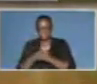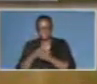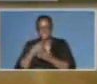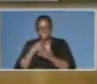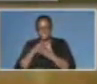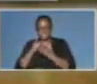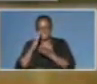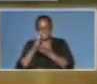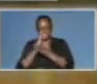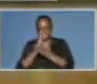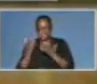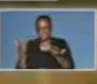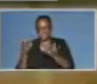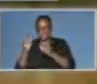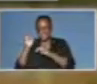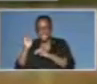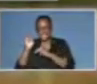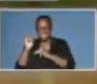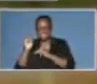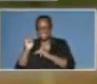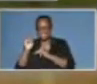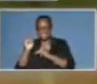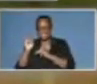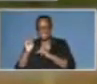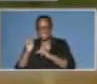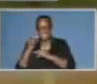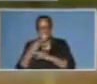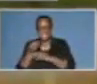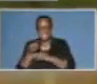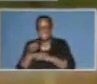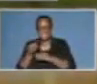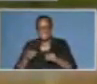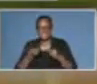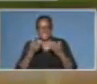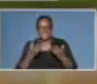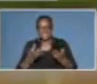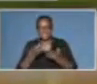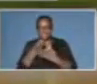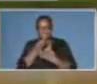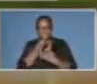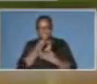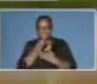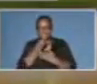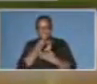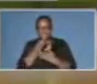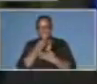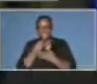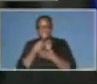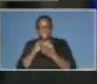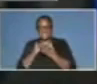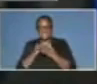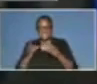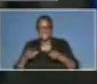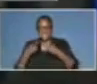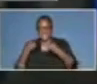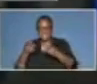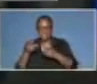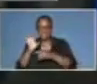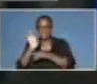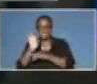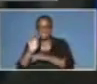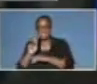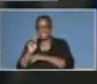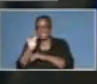a stopover here in Nassau, the crew arranged alternative catering. Get this. Several buckets of chicken from KFC